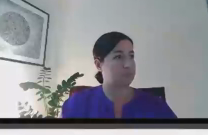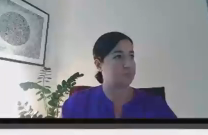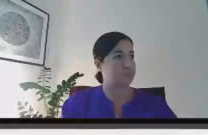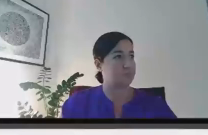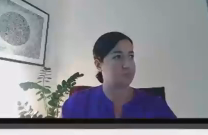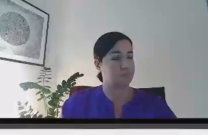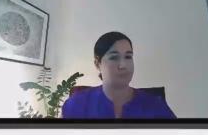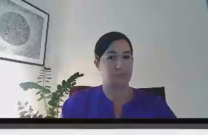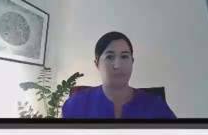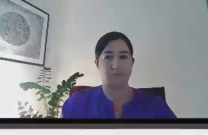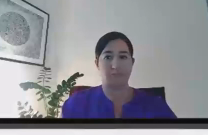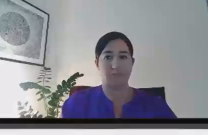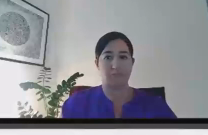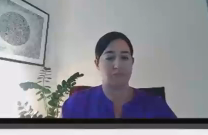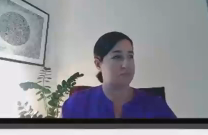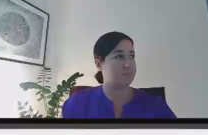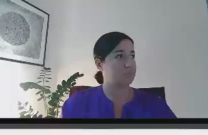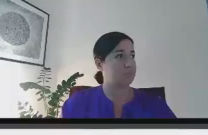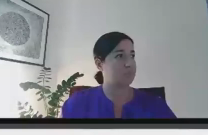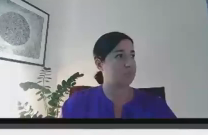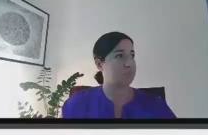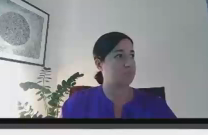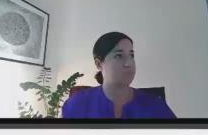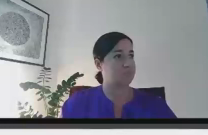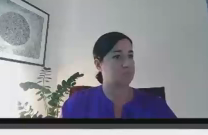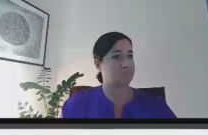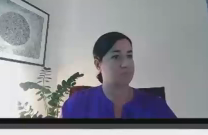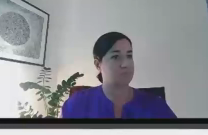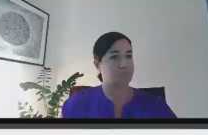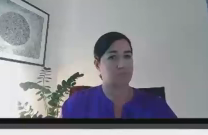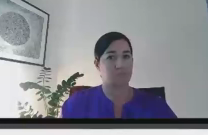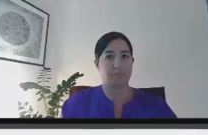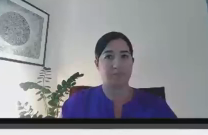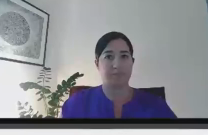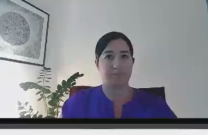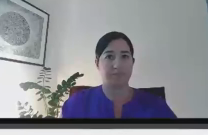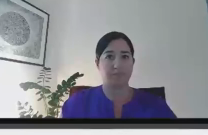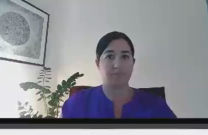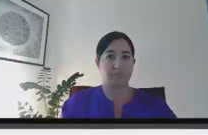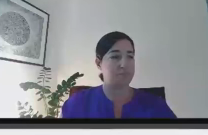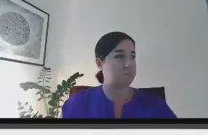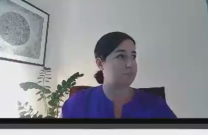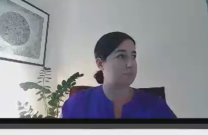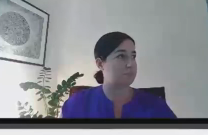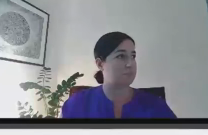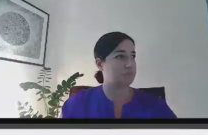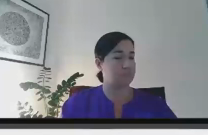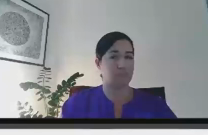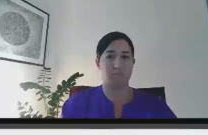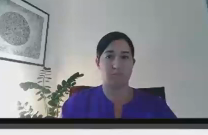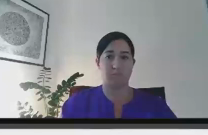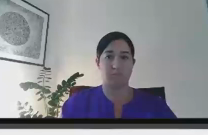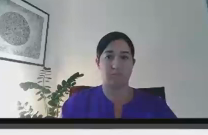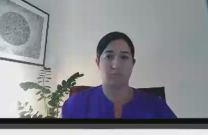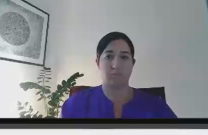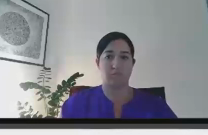of in summary of the West Broadway piece, in general, West Broadway is for the most part a 4-lane road